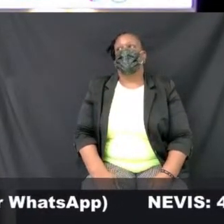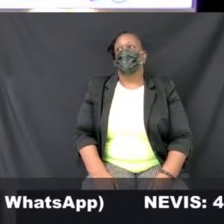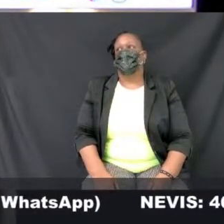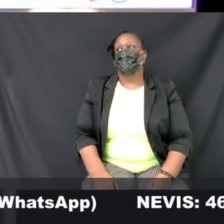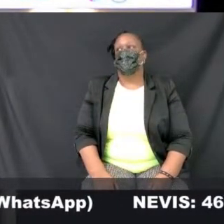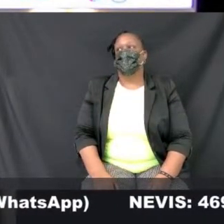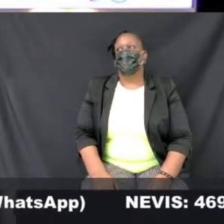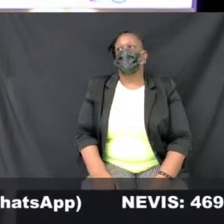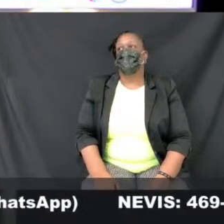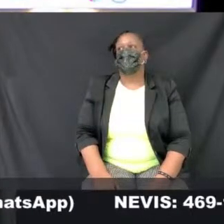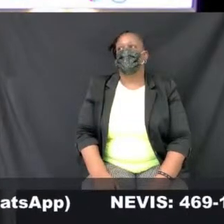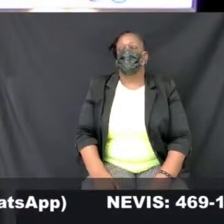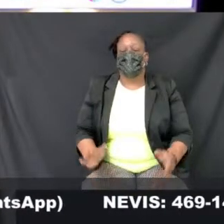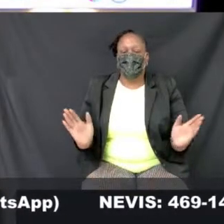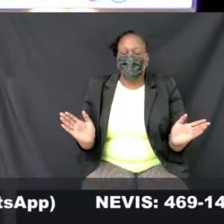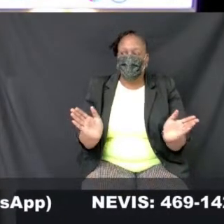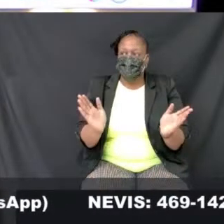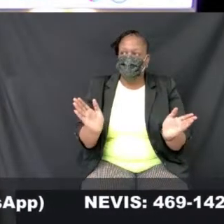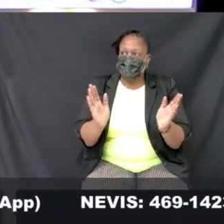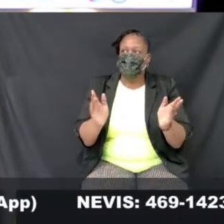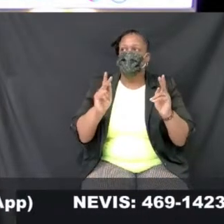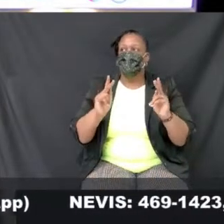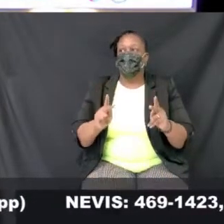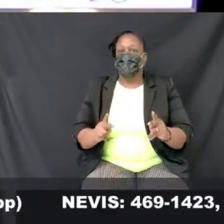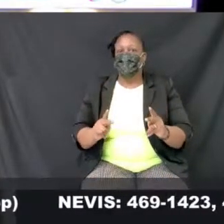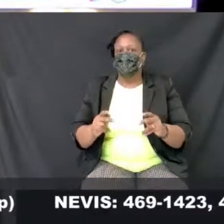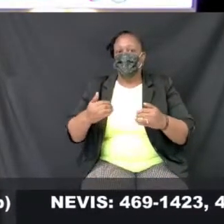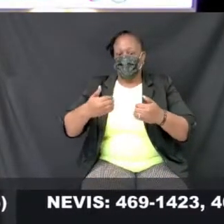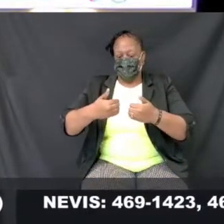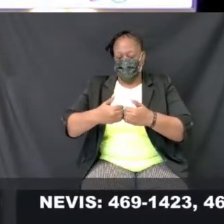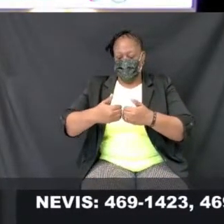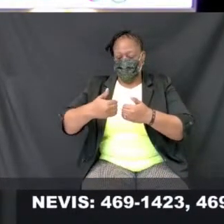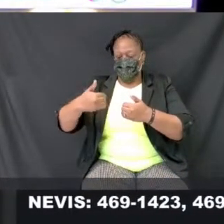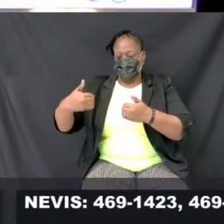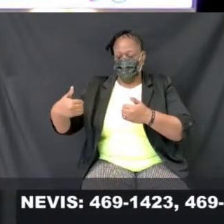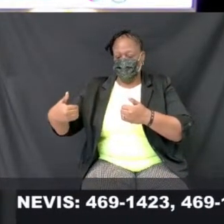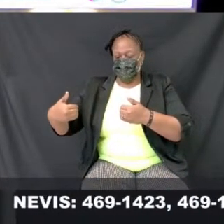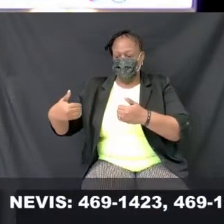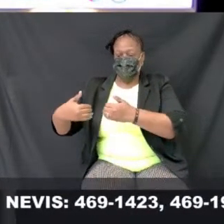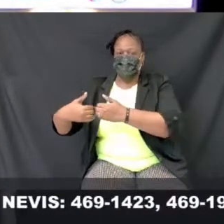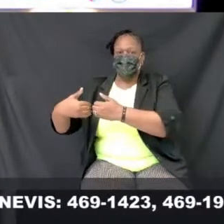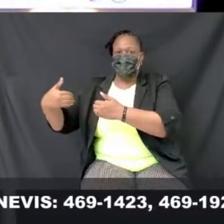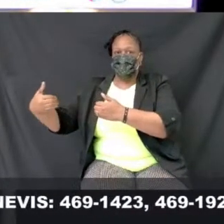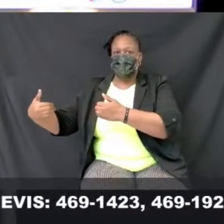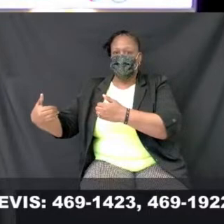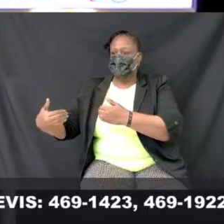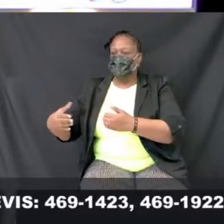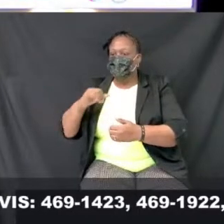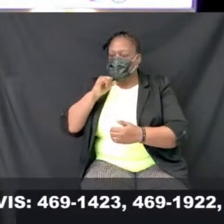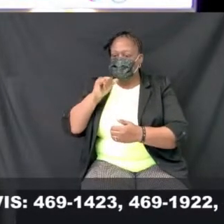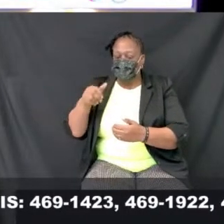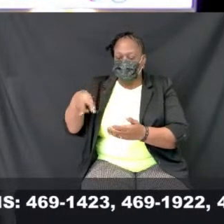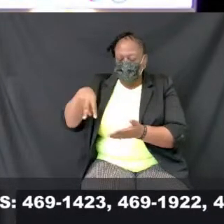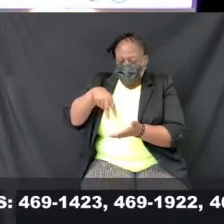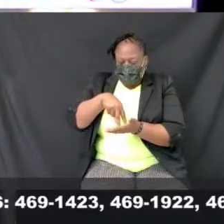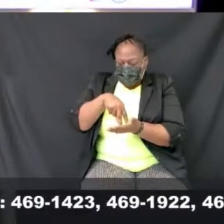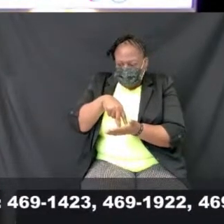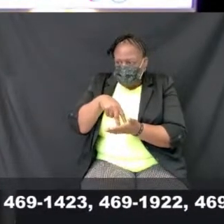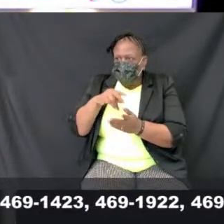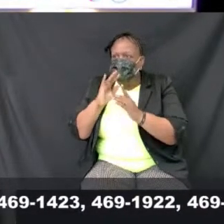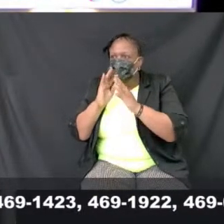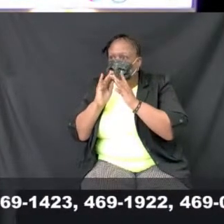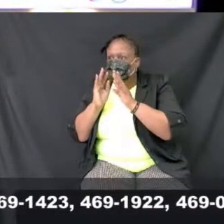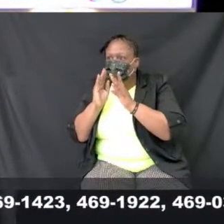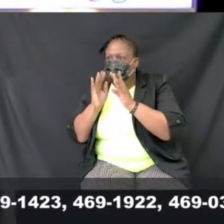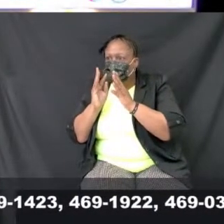their hand. We are encouraging you again to maintain your distance from others. We cannot micromanage everything,